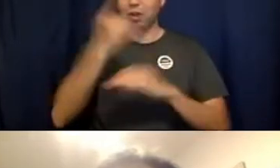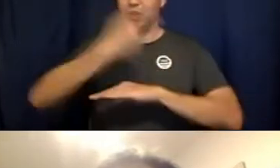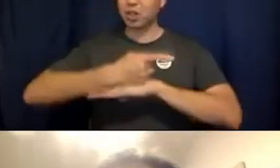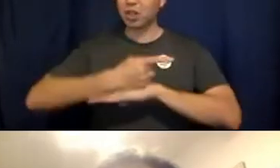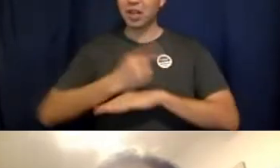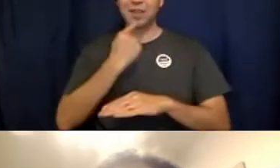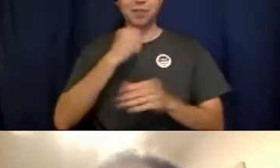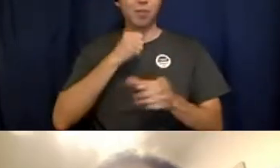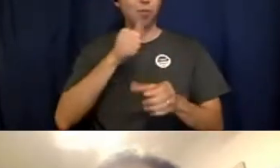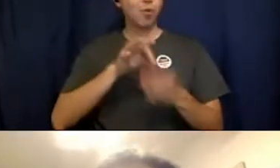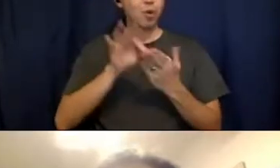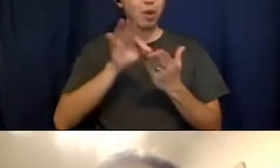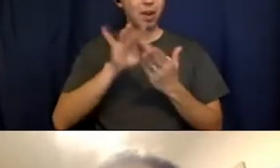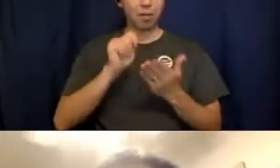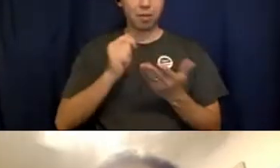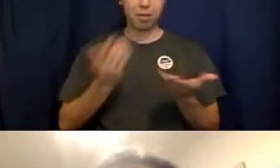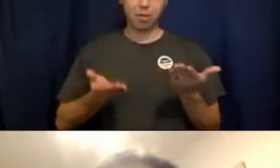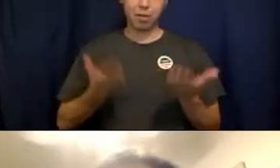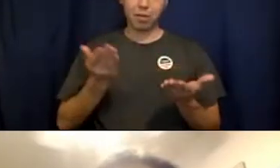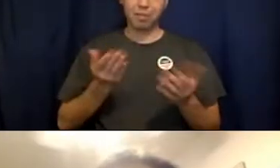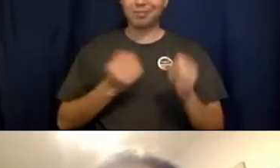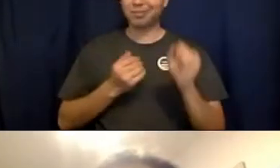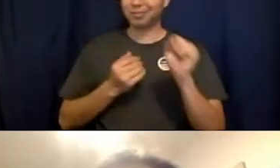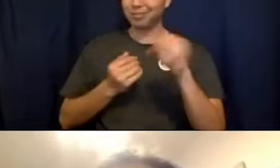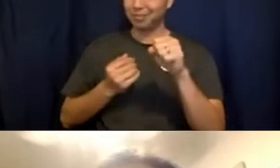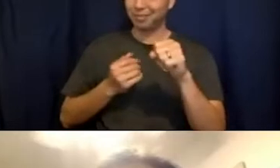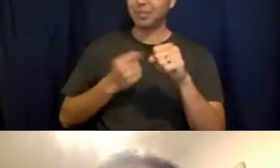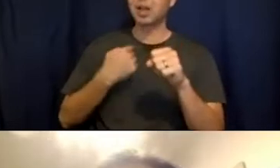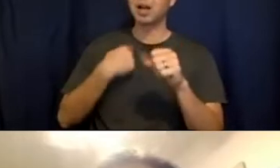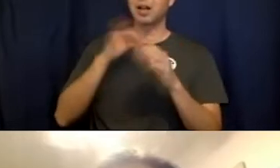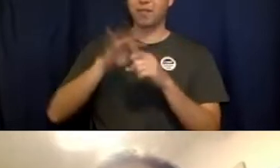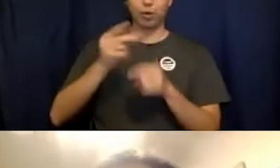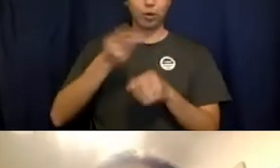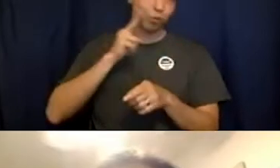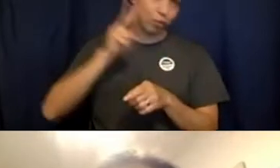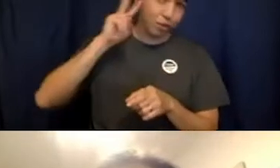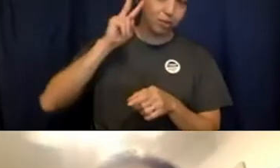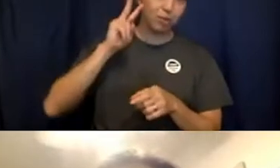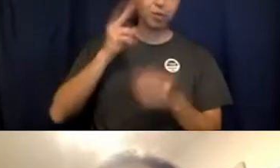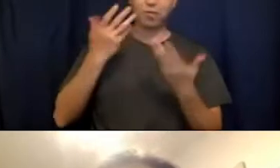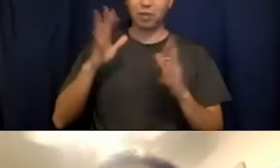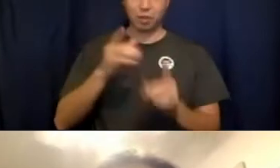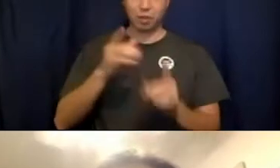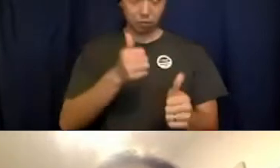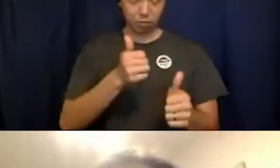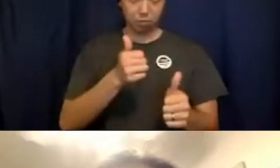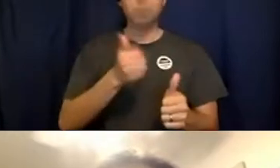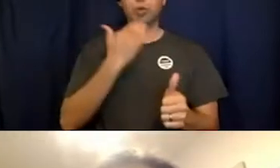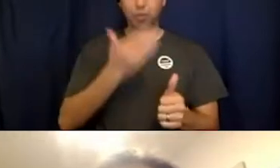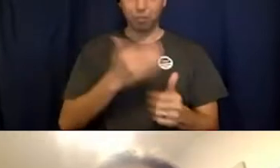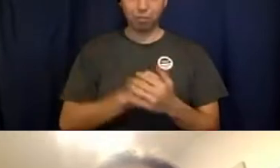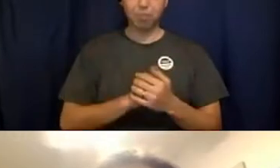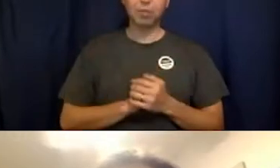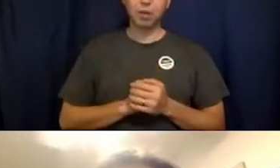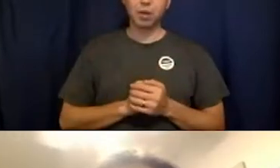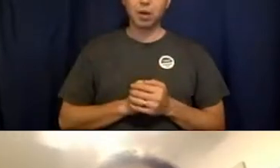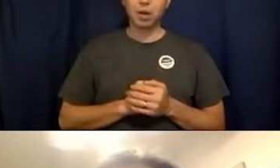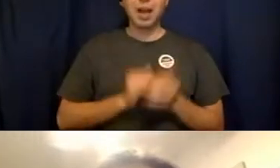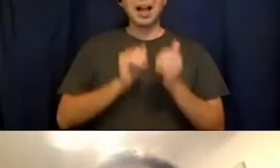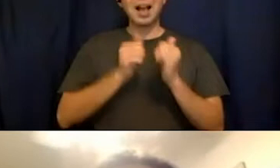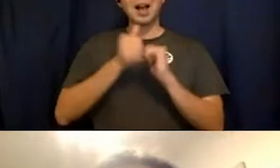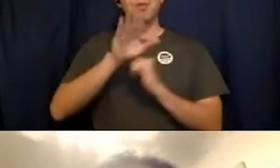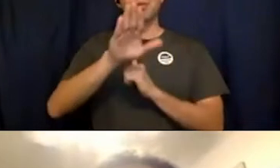Wait, what was that? That was a photo of you and your youth. Okay. All right, can you see this or no?